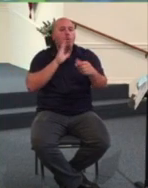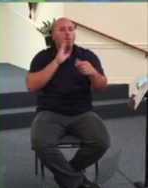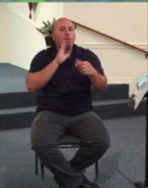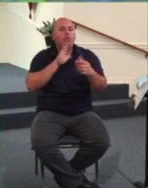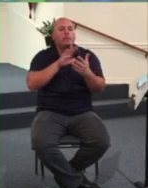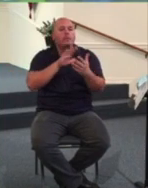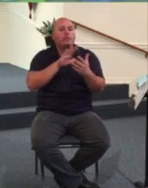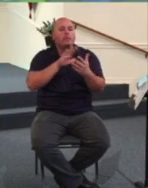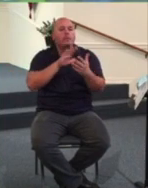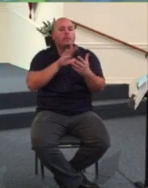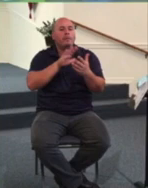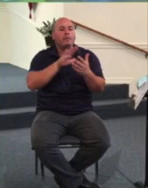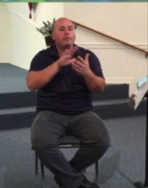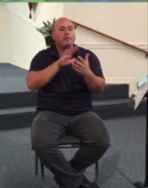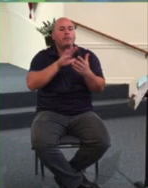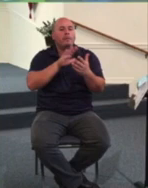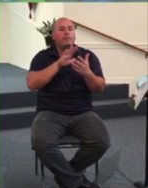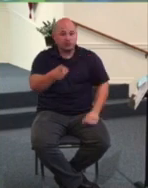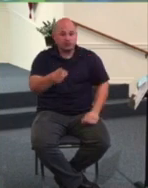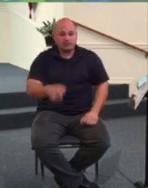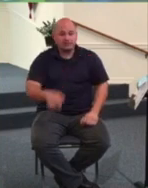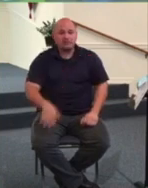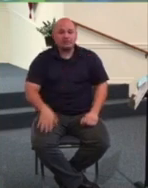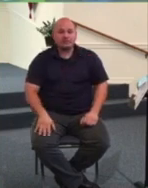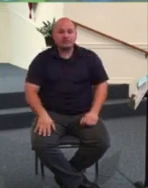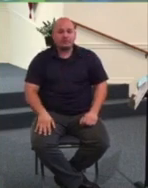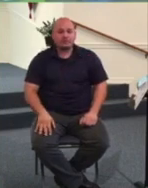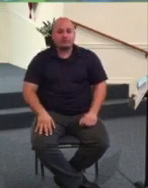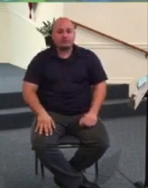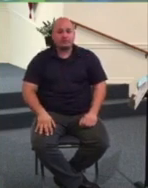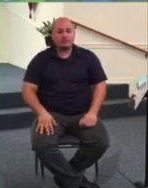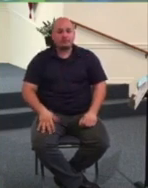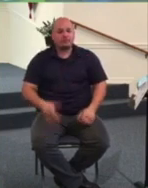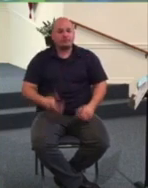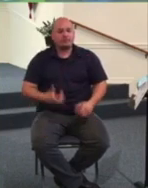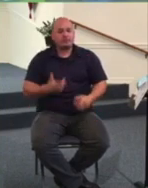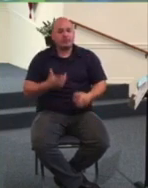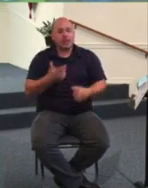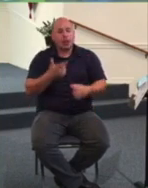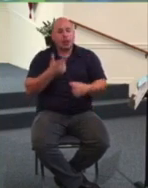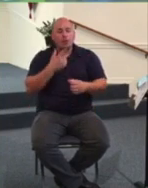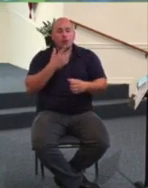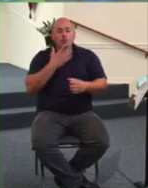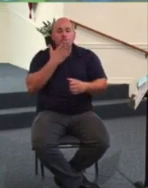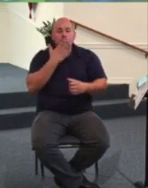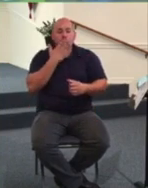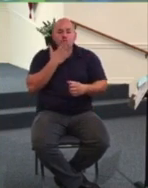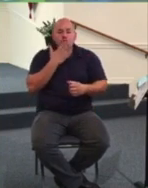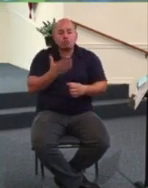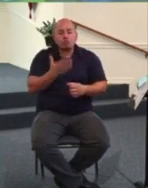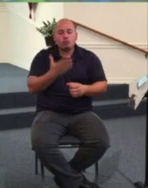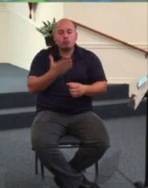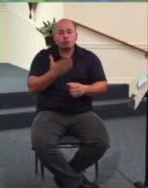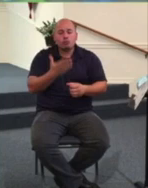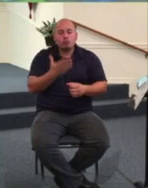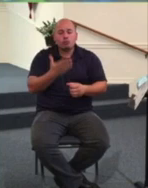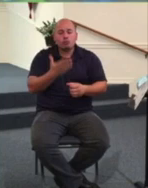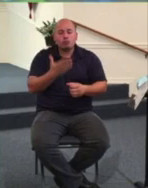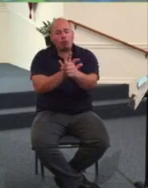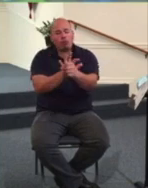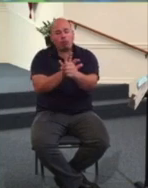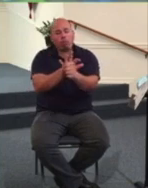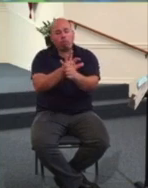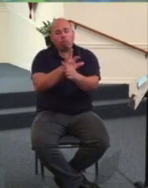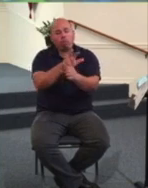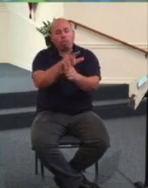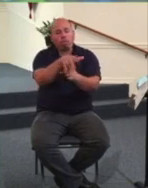you. A good measure, pressed down, shaken together, and running over, will be poured into your lap. For